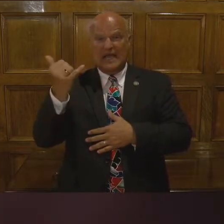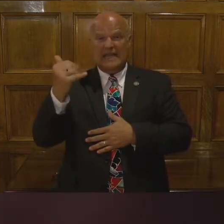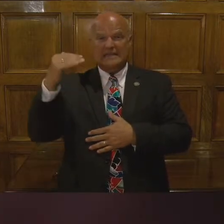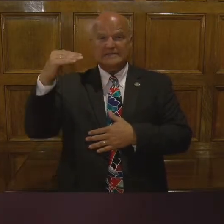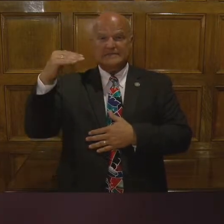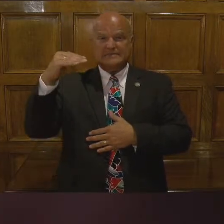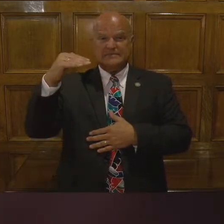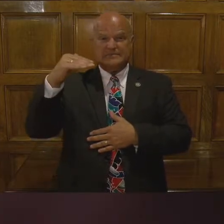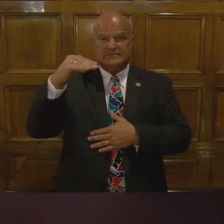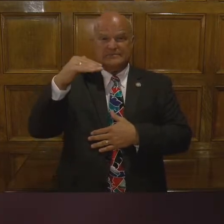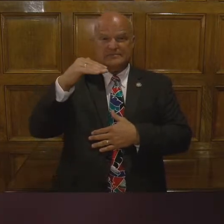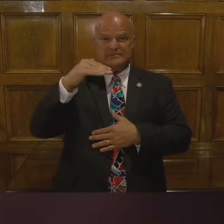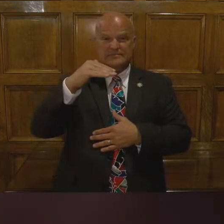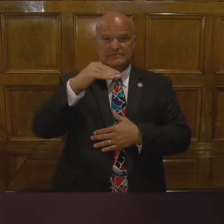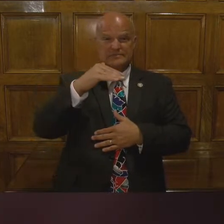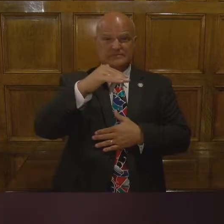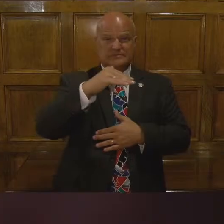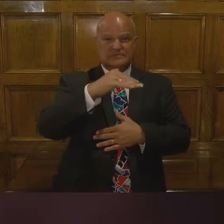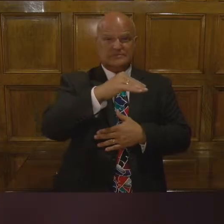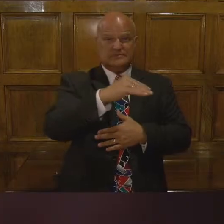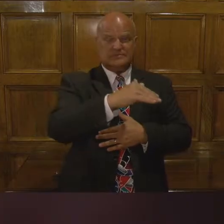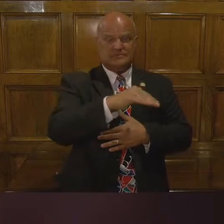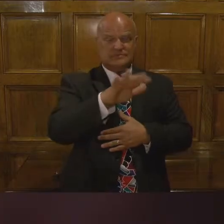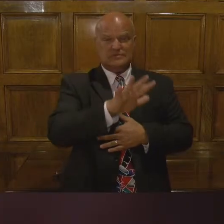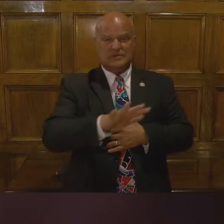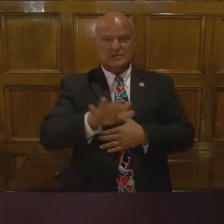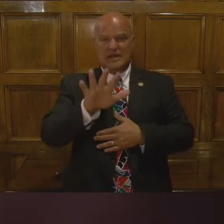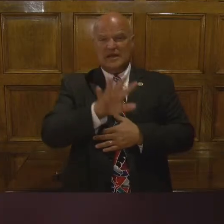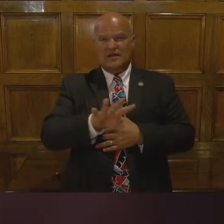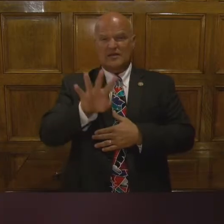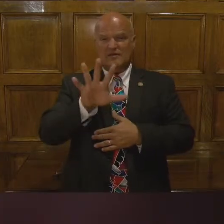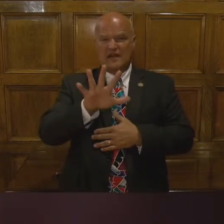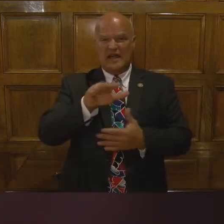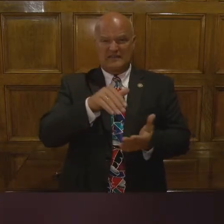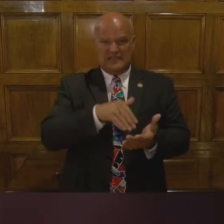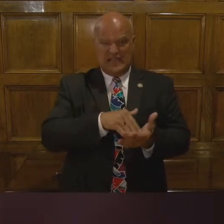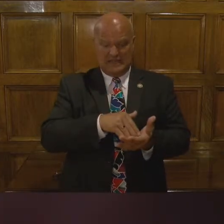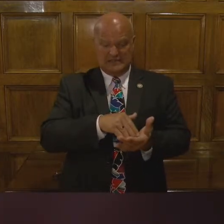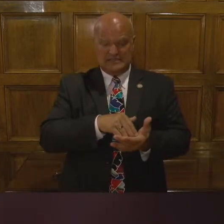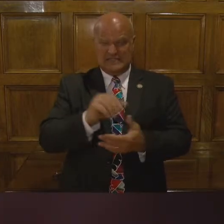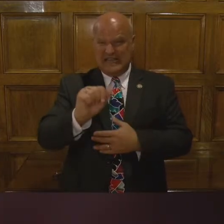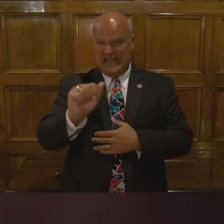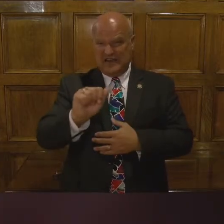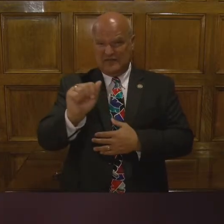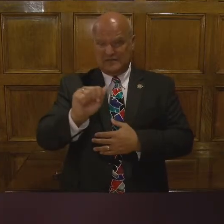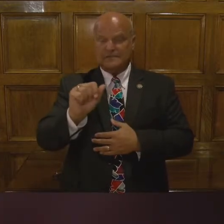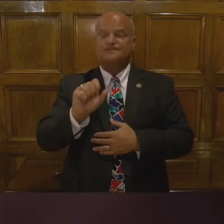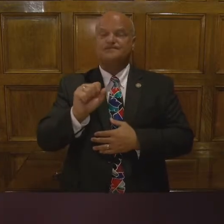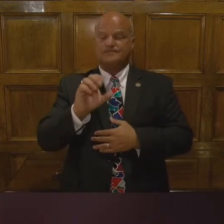has been down somewhat to about a little bit more than 5,000 on average. So,